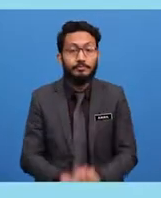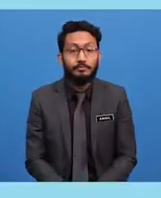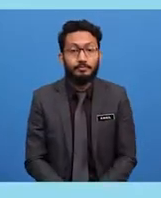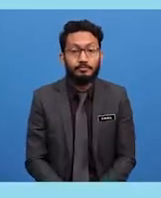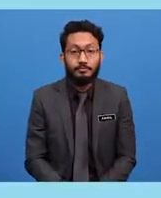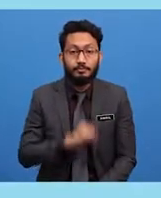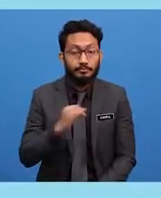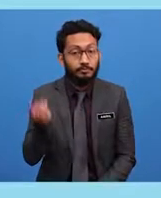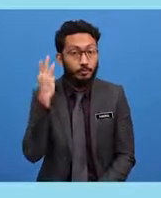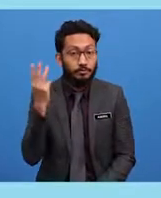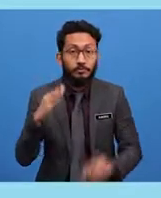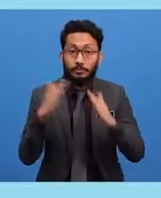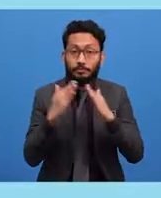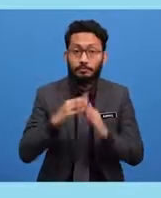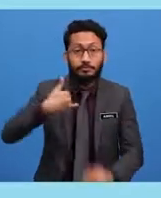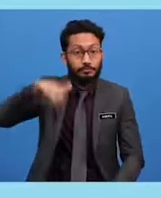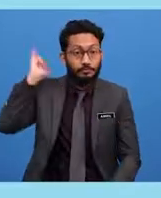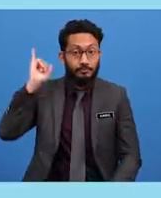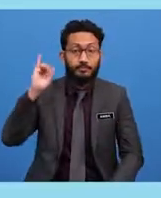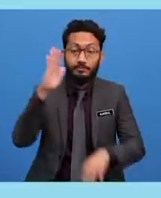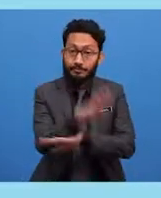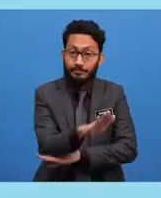I was home yesterday evening.